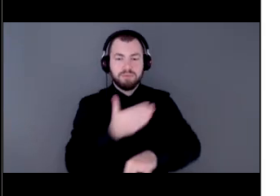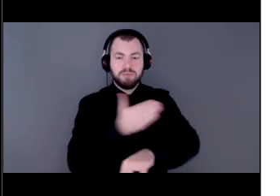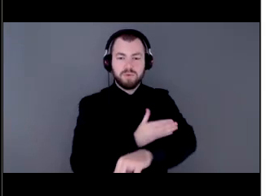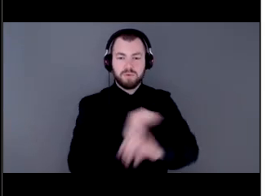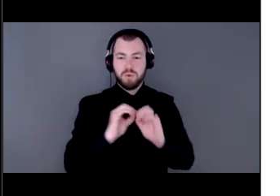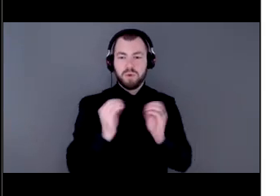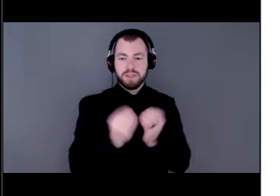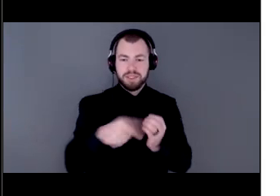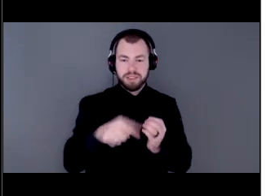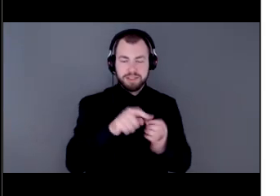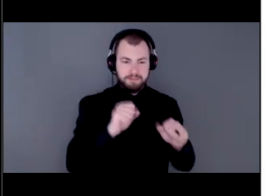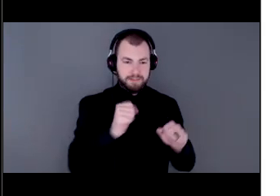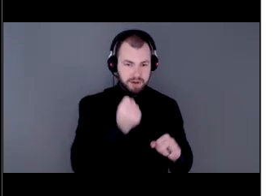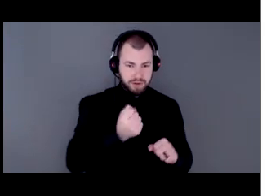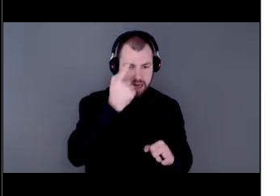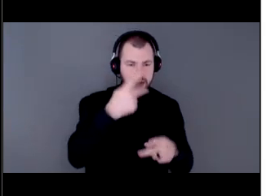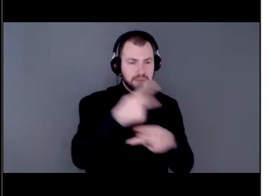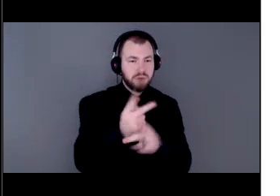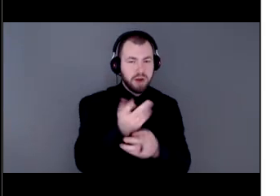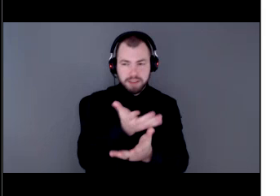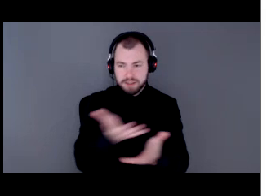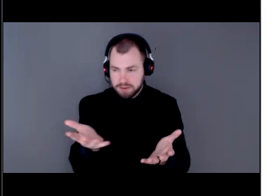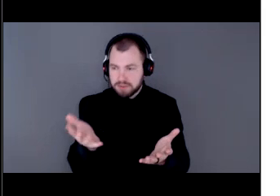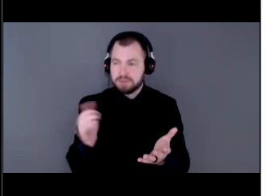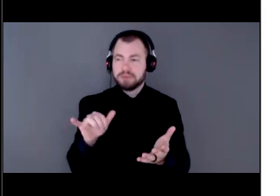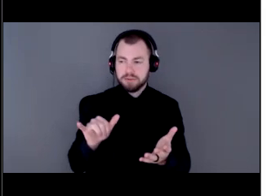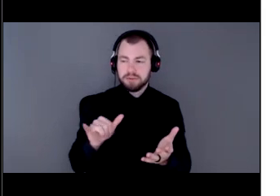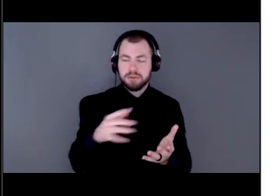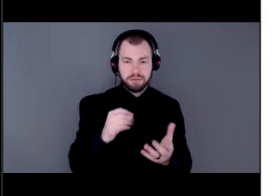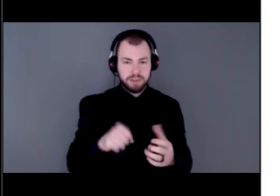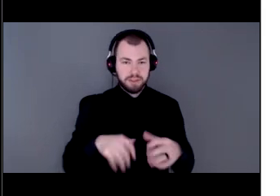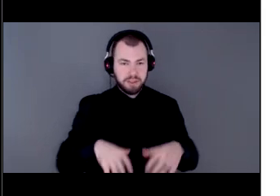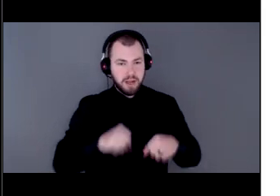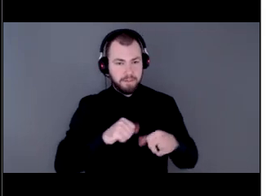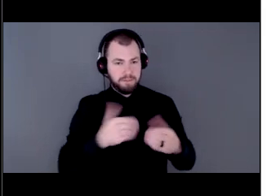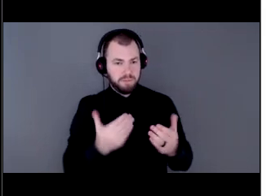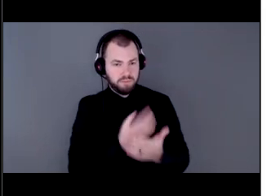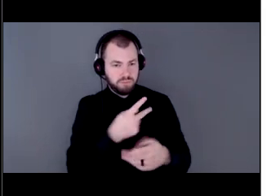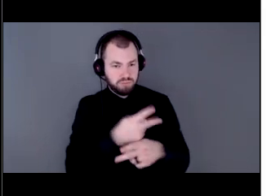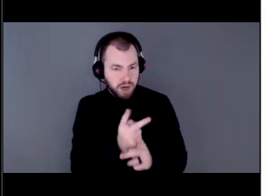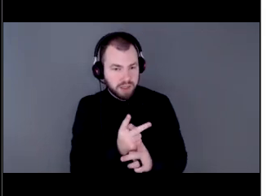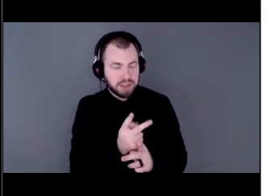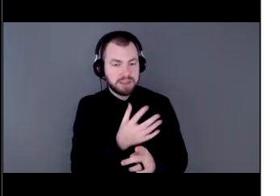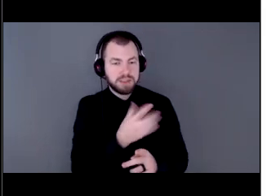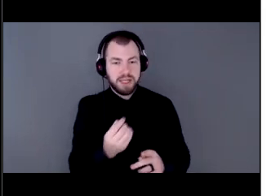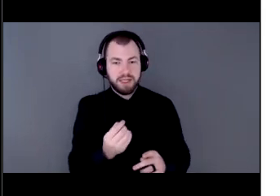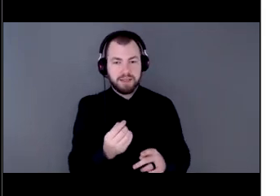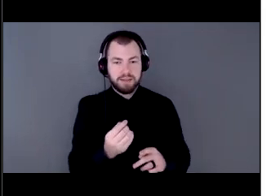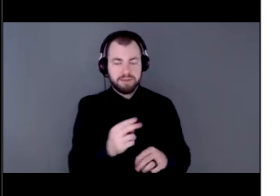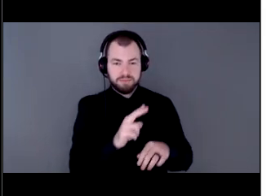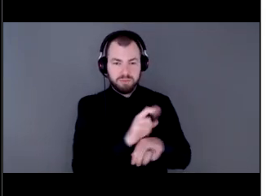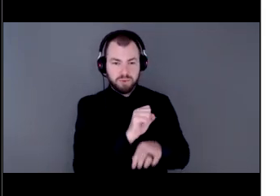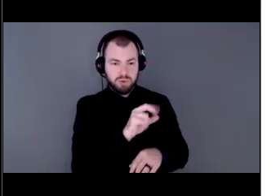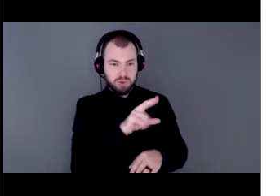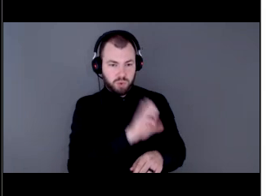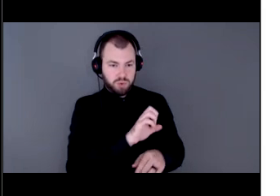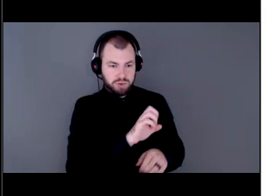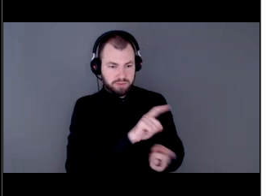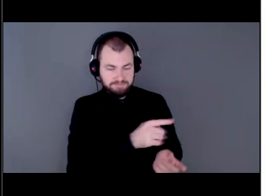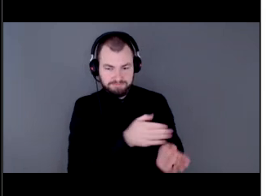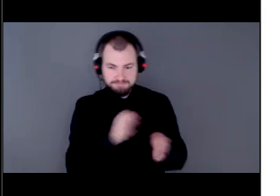out there and to be able to adopt new products and change the use of that source, as well as having a